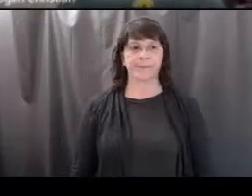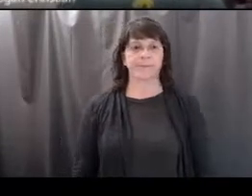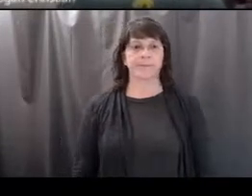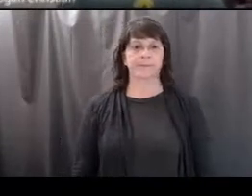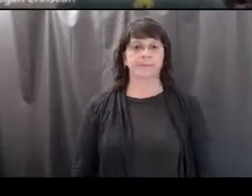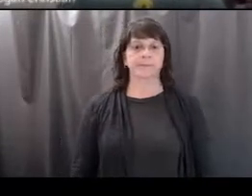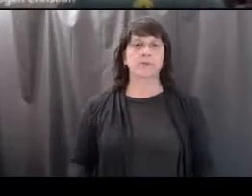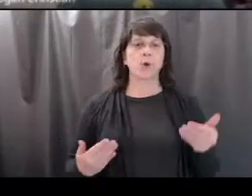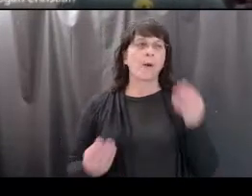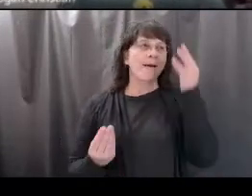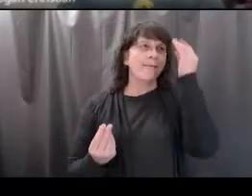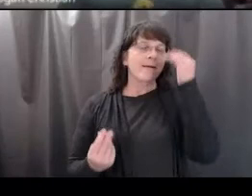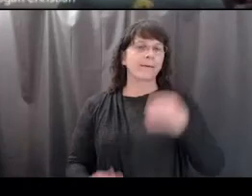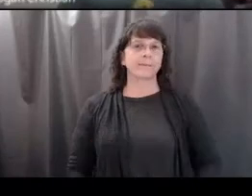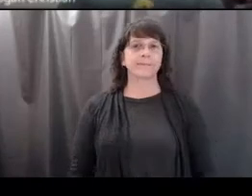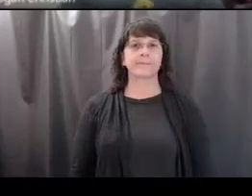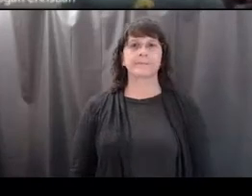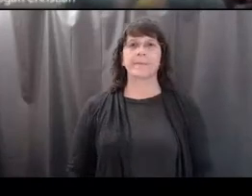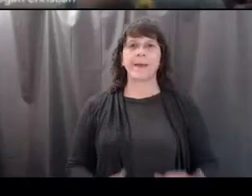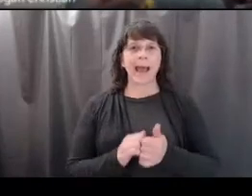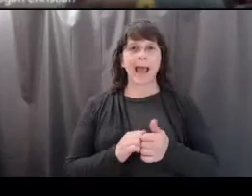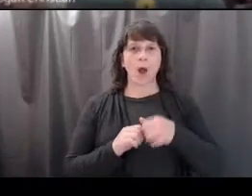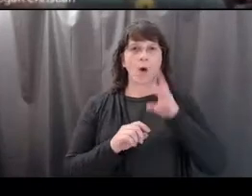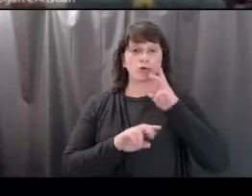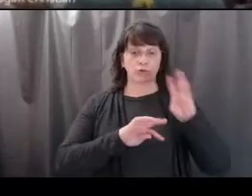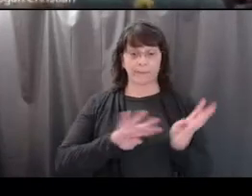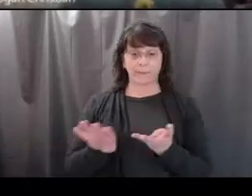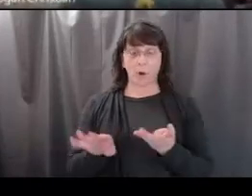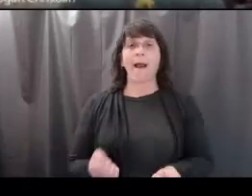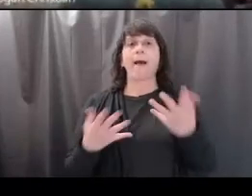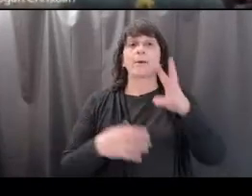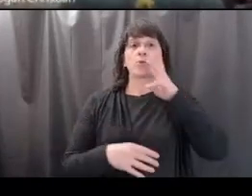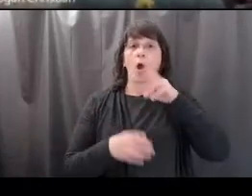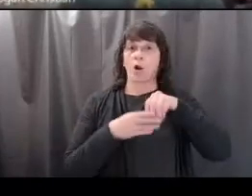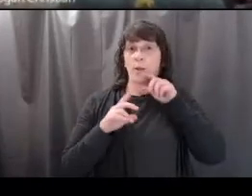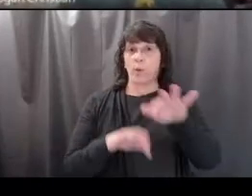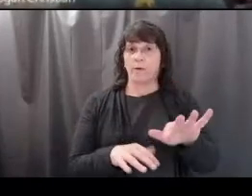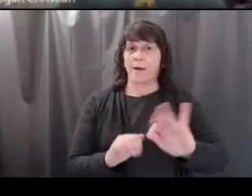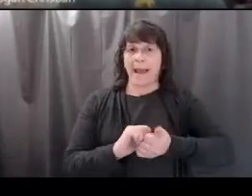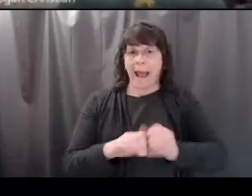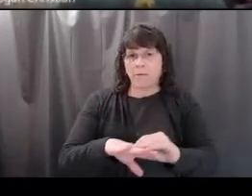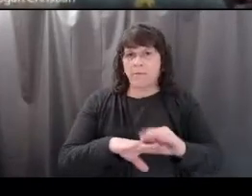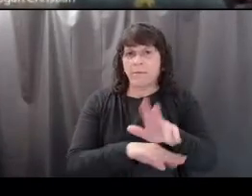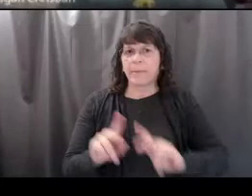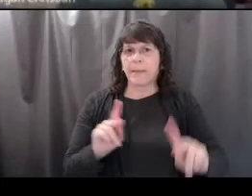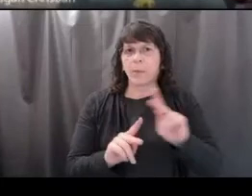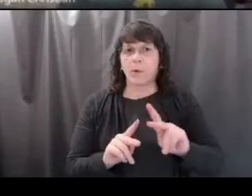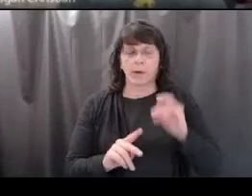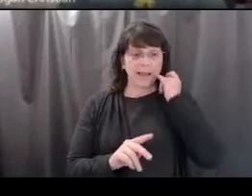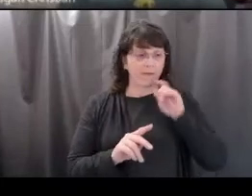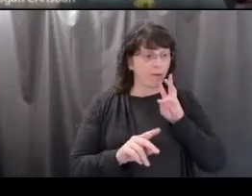So go ahead and think, what are some ways that stream flow, or the amount of water in a river and how fast it's